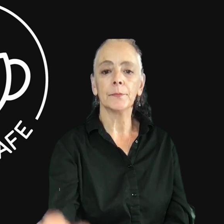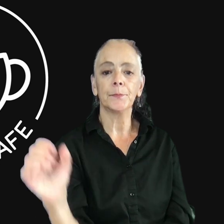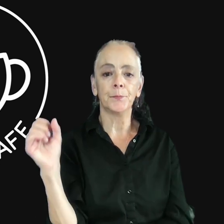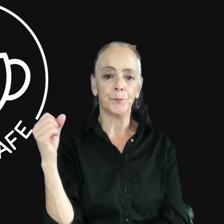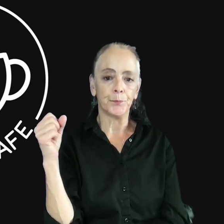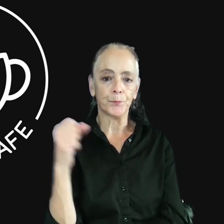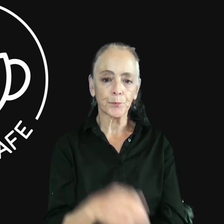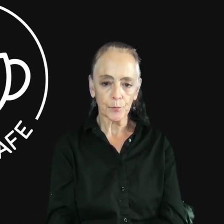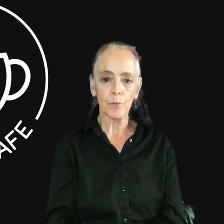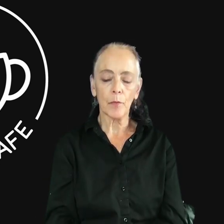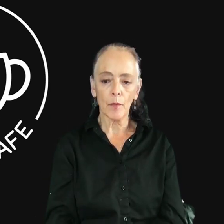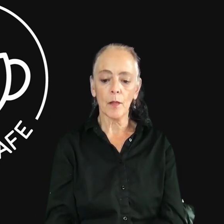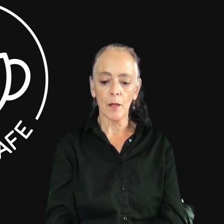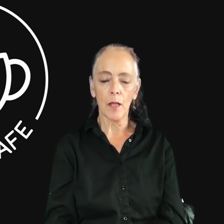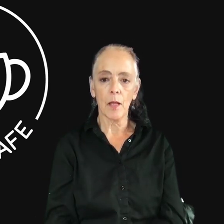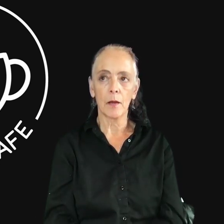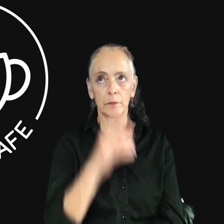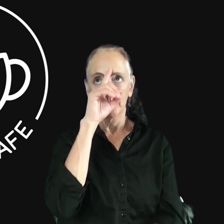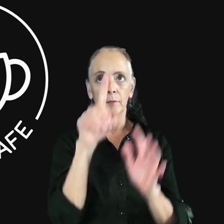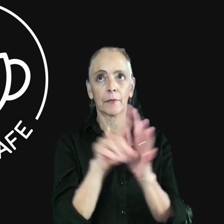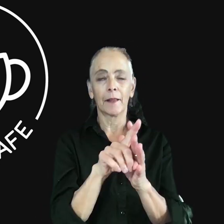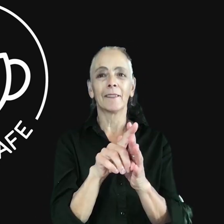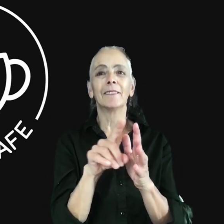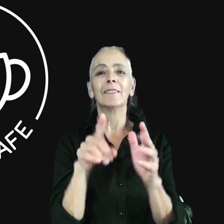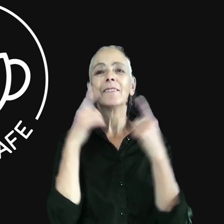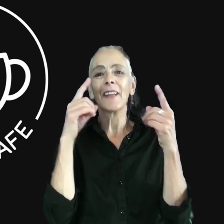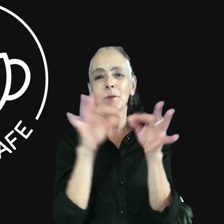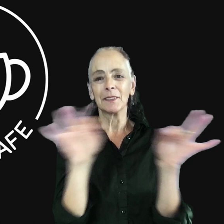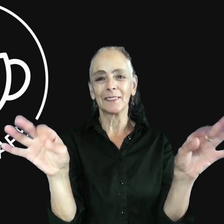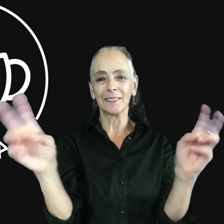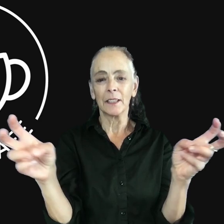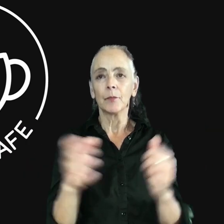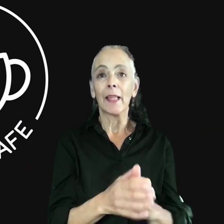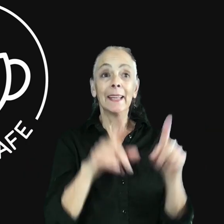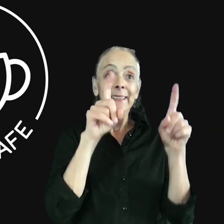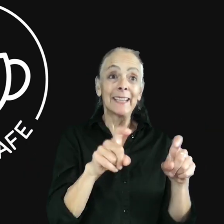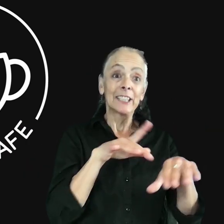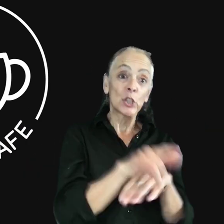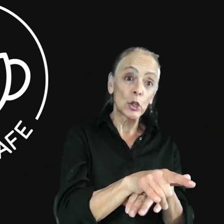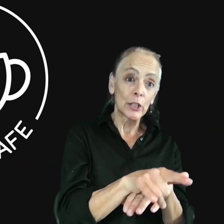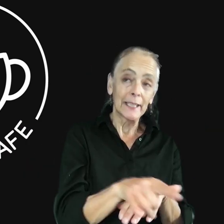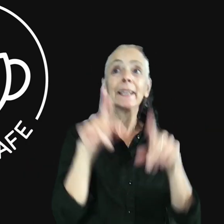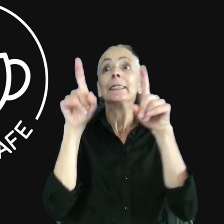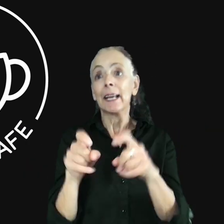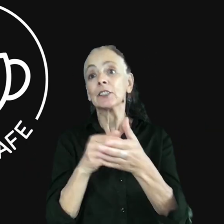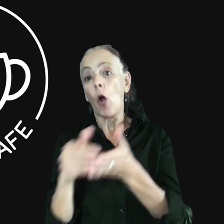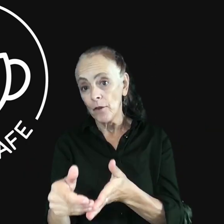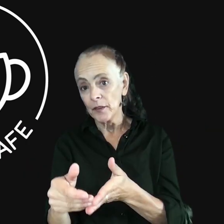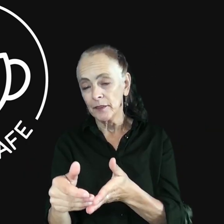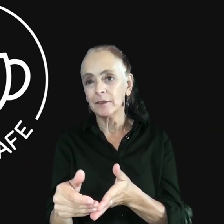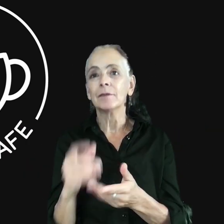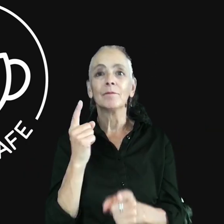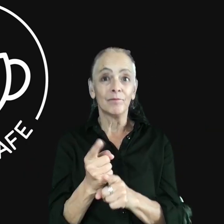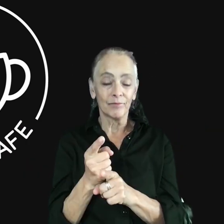that that makes me think of this uh famous uh sentence you know uh test test early test often i think it's it's